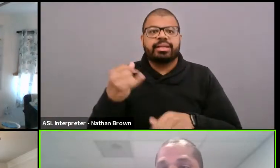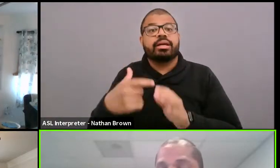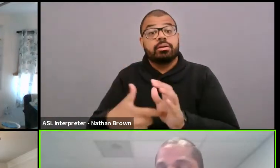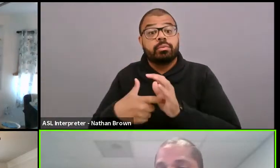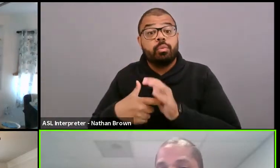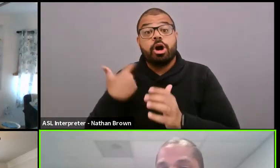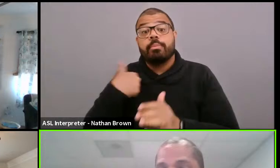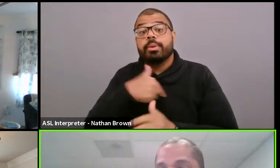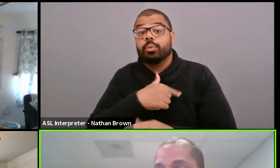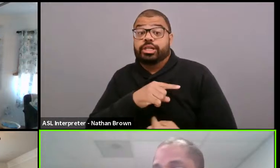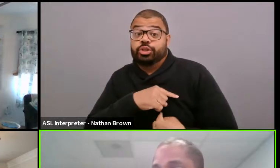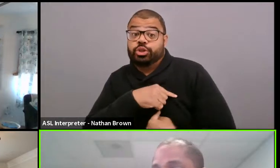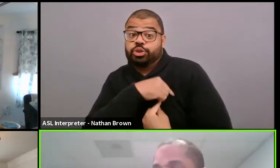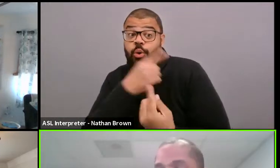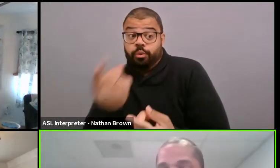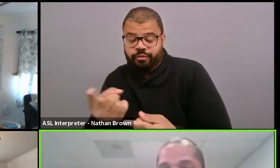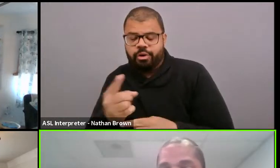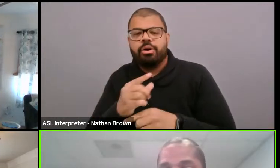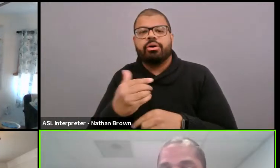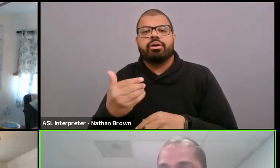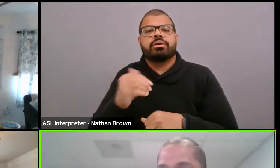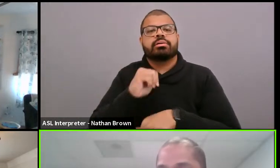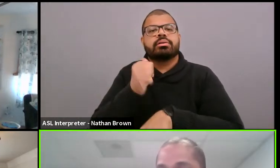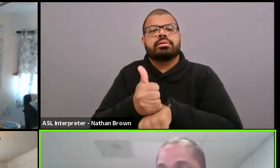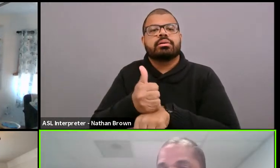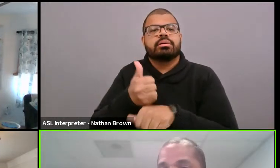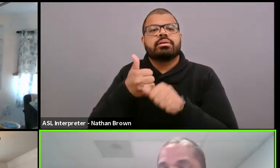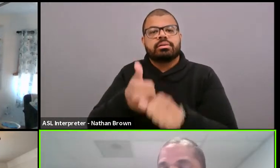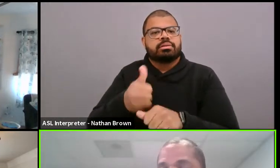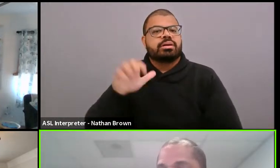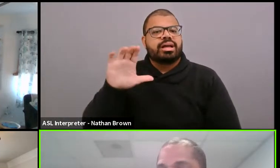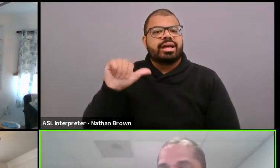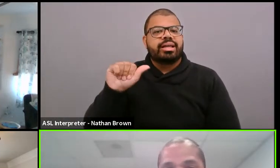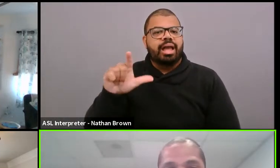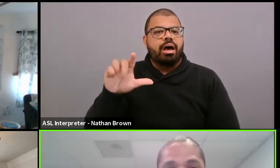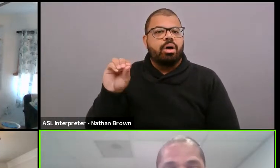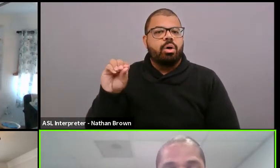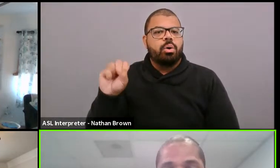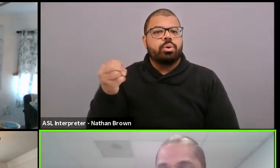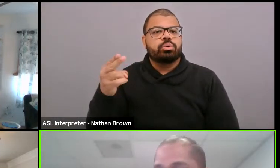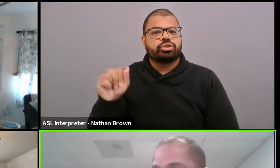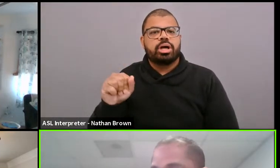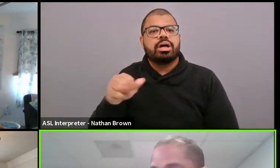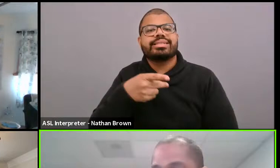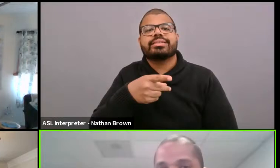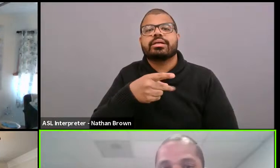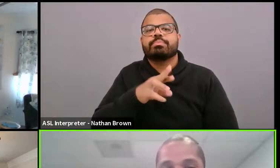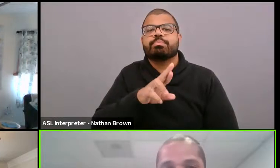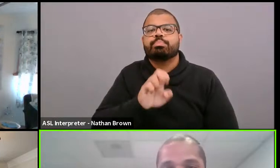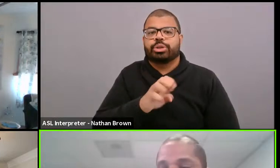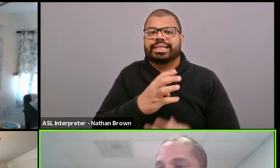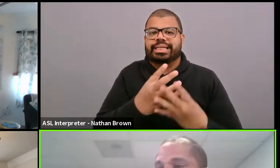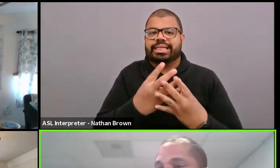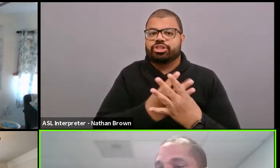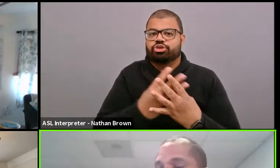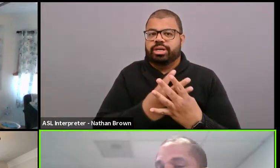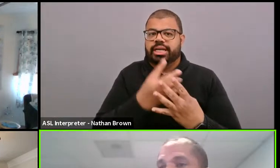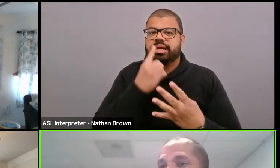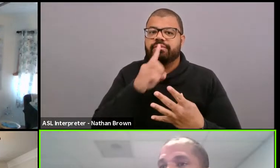we have so far that we are following, according to CAOSHA, is like a pre-screening for the